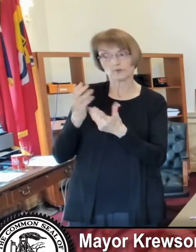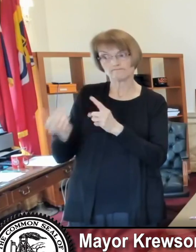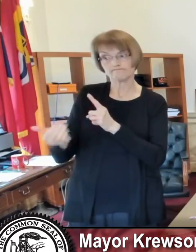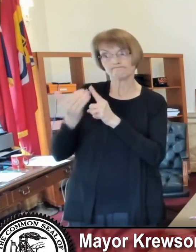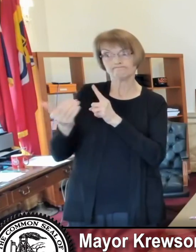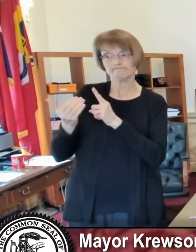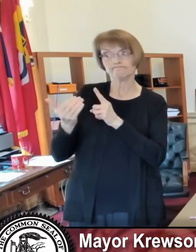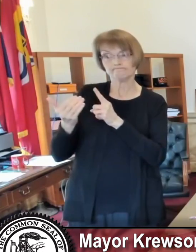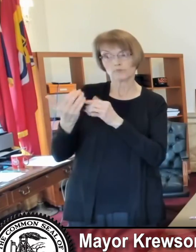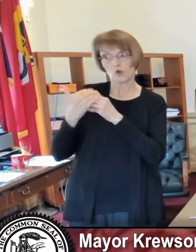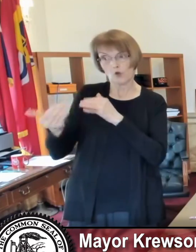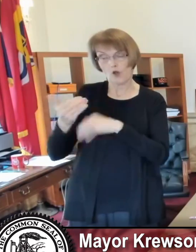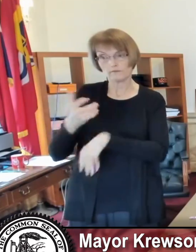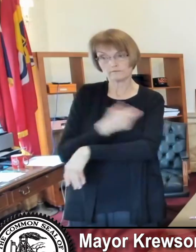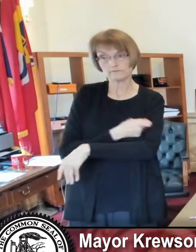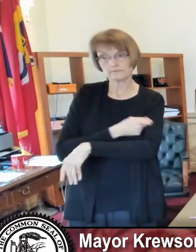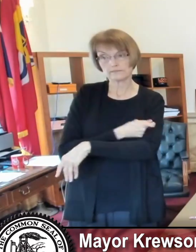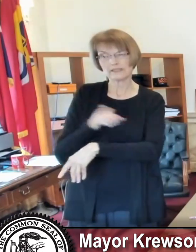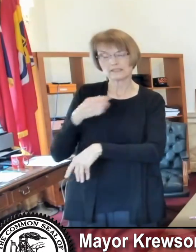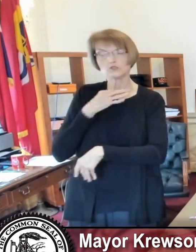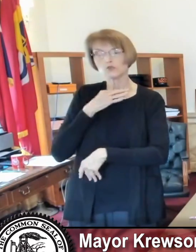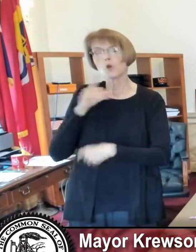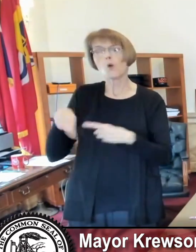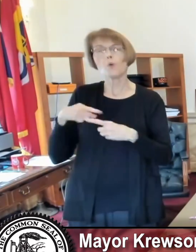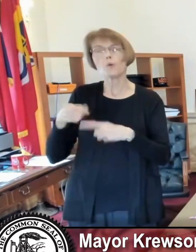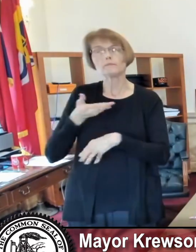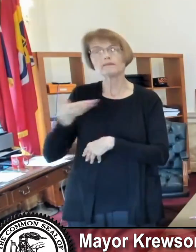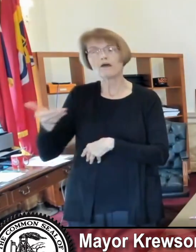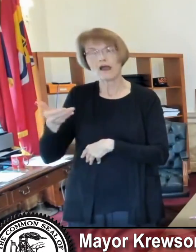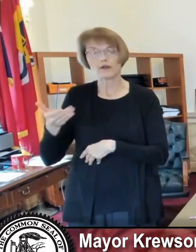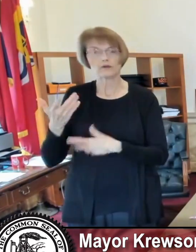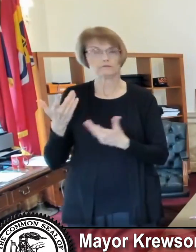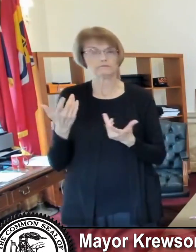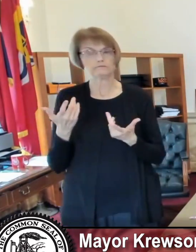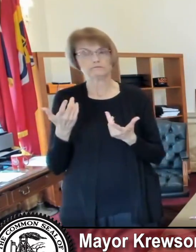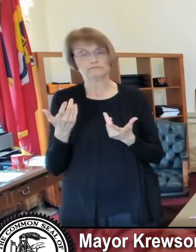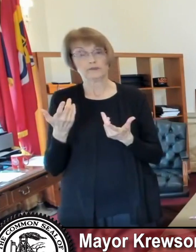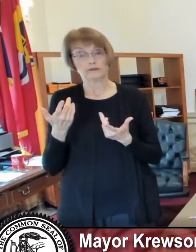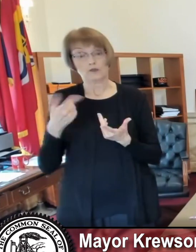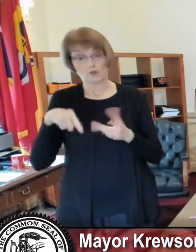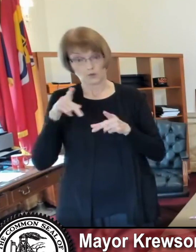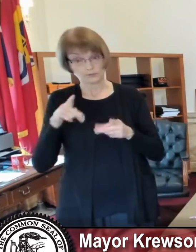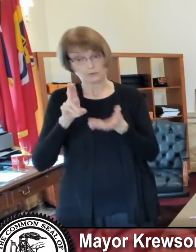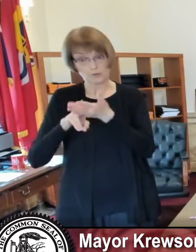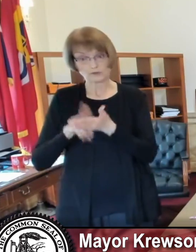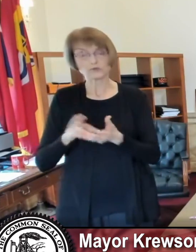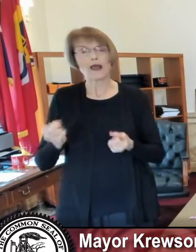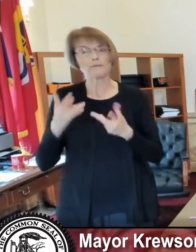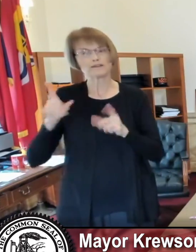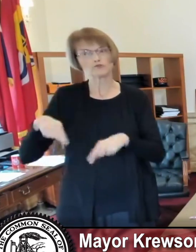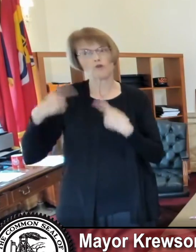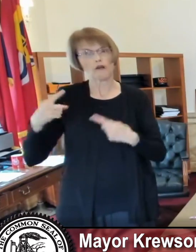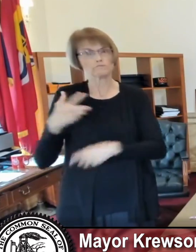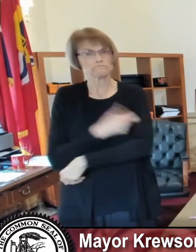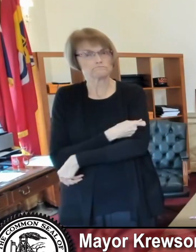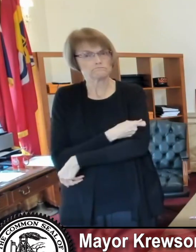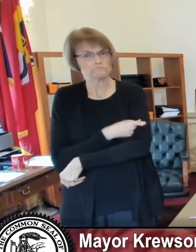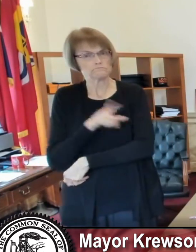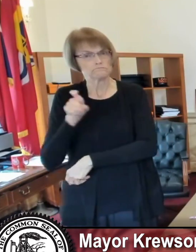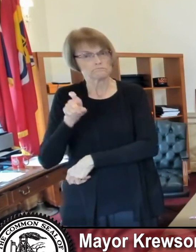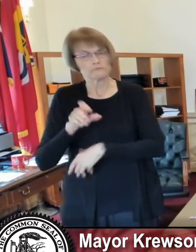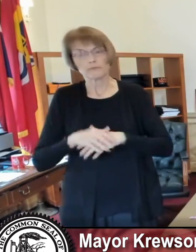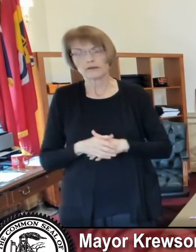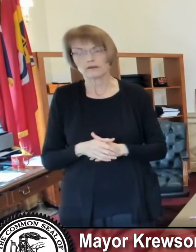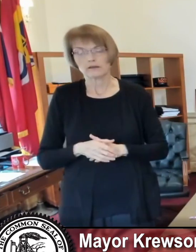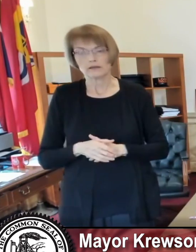or for businesses to reopen. Gregory, I don't anticipate that being vaccinated will be